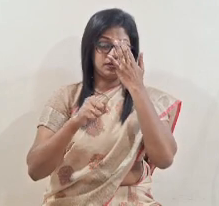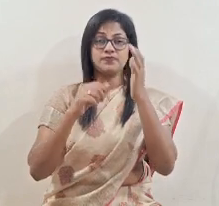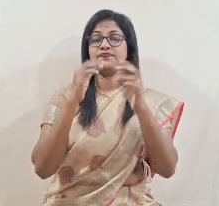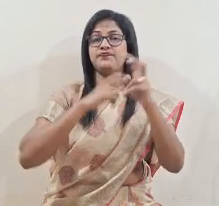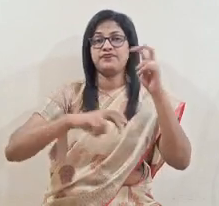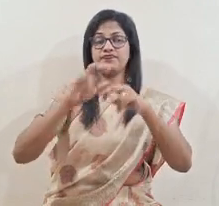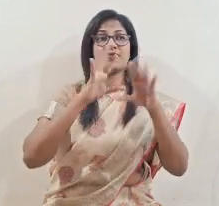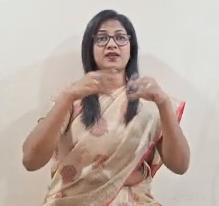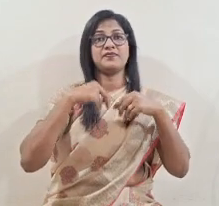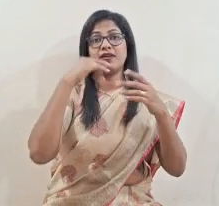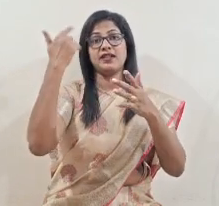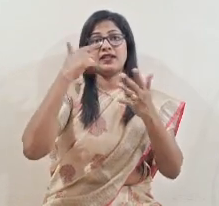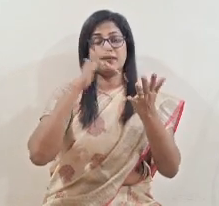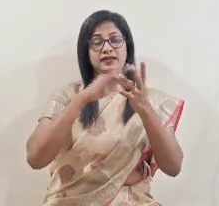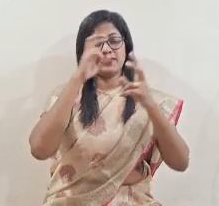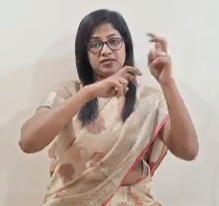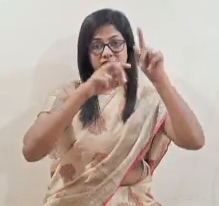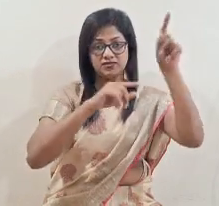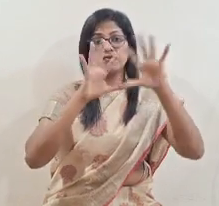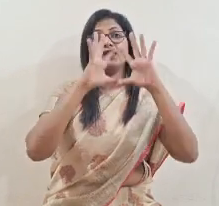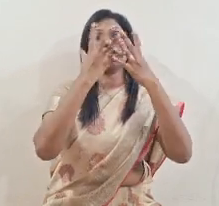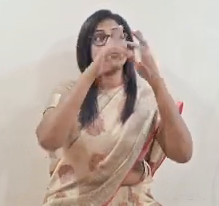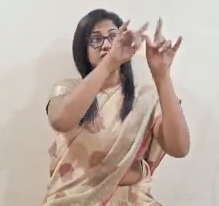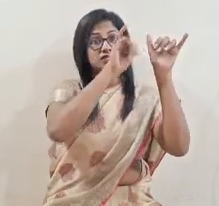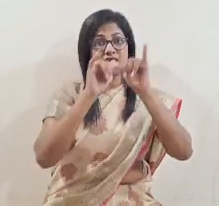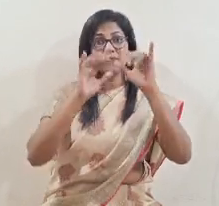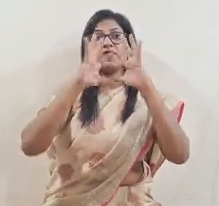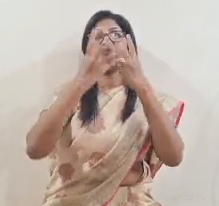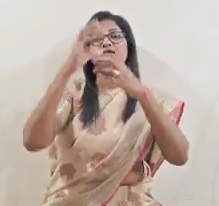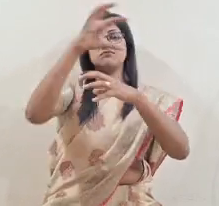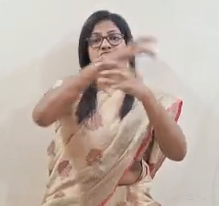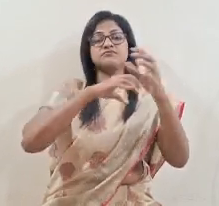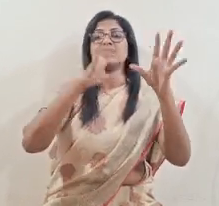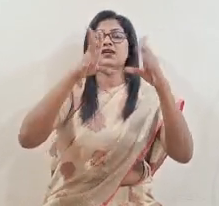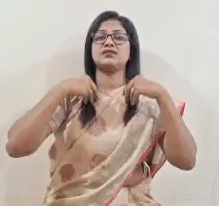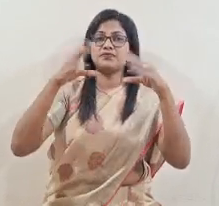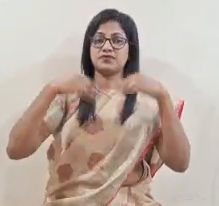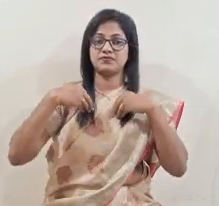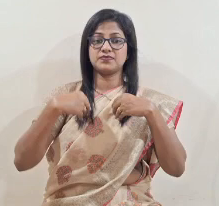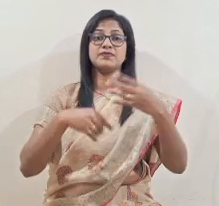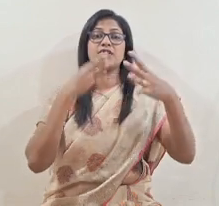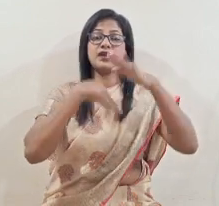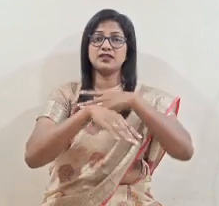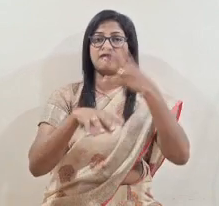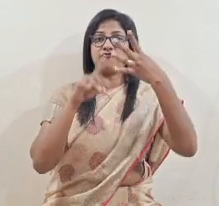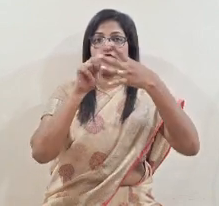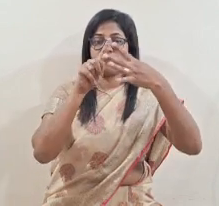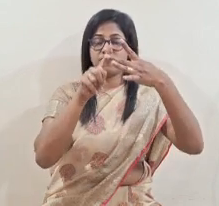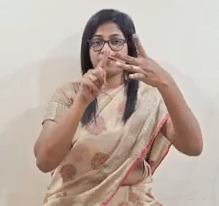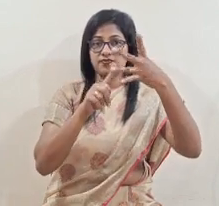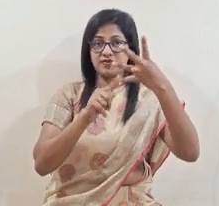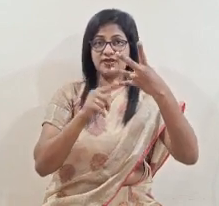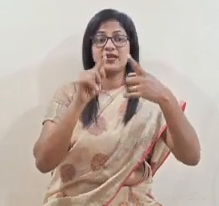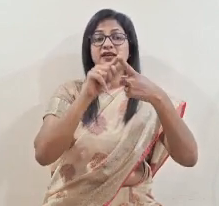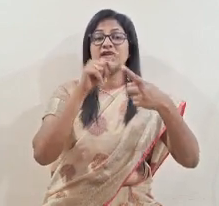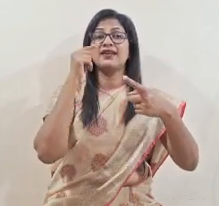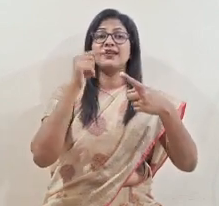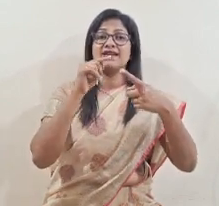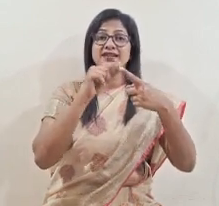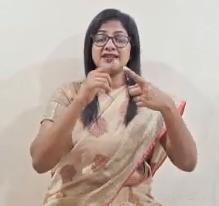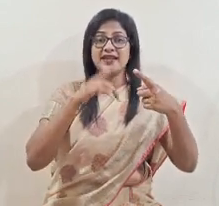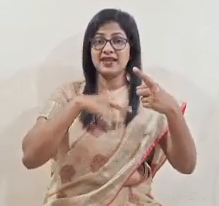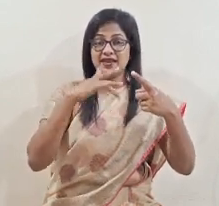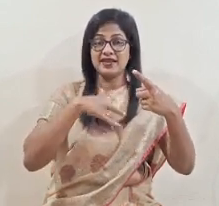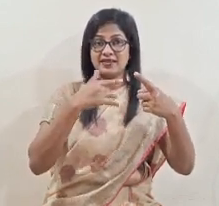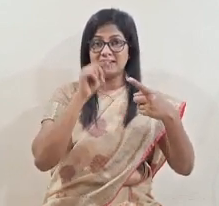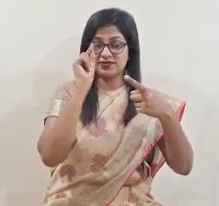London. Later, it was adopted by various countries across the world. It uses 4 parameters, that is point of interest,